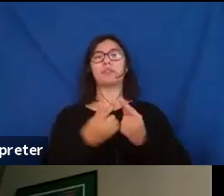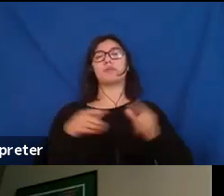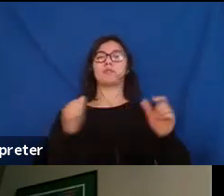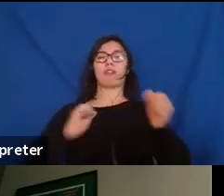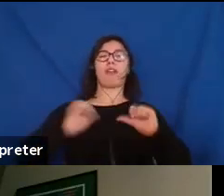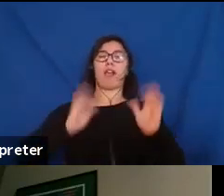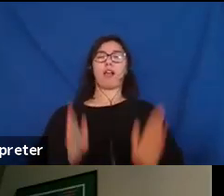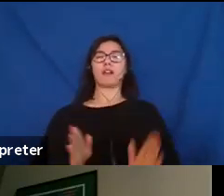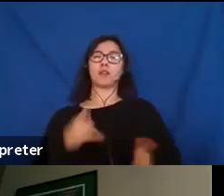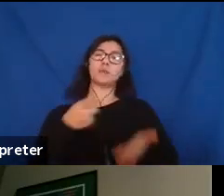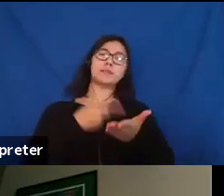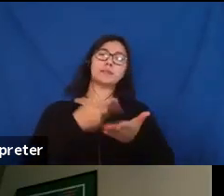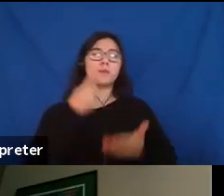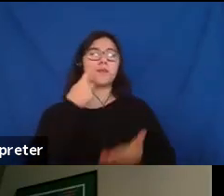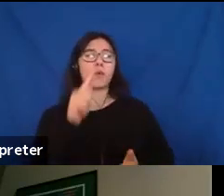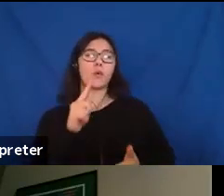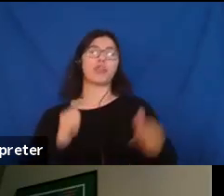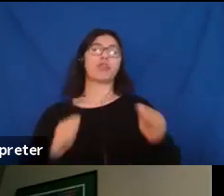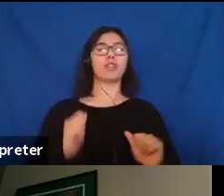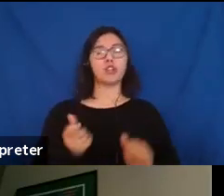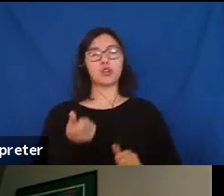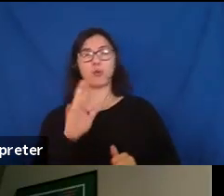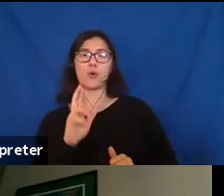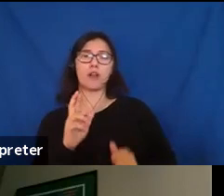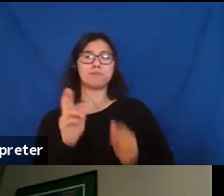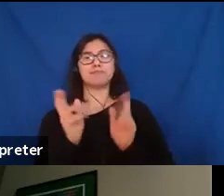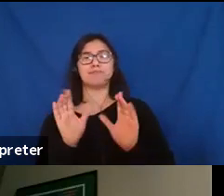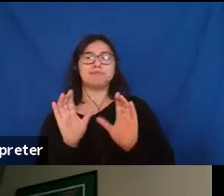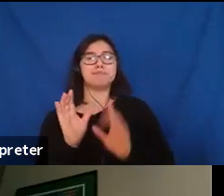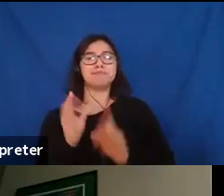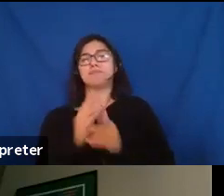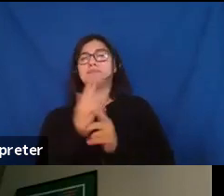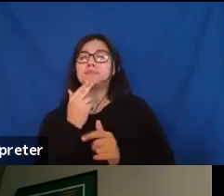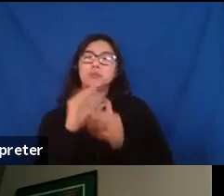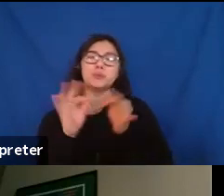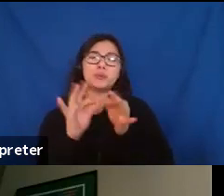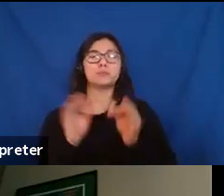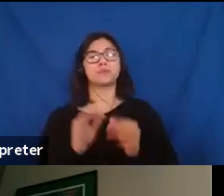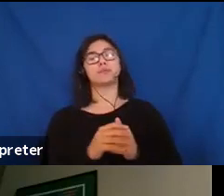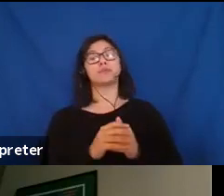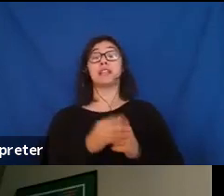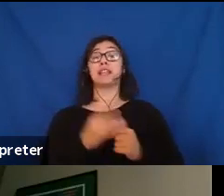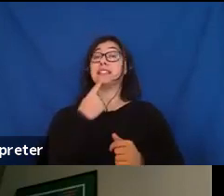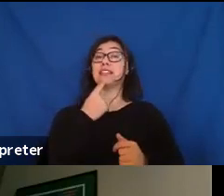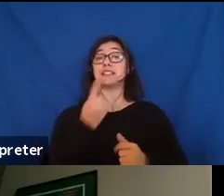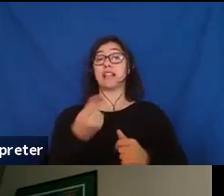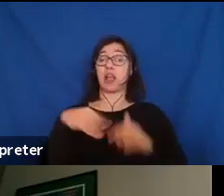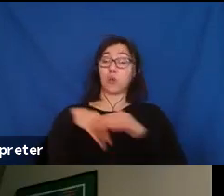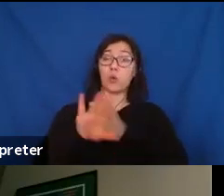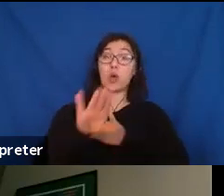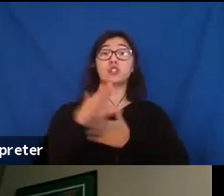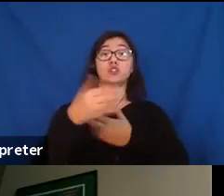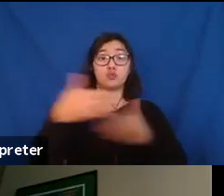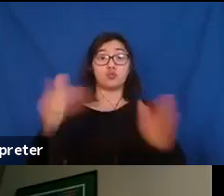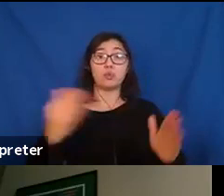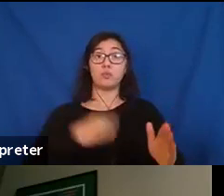do theater and skits. And he talks about sometimes when he walks into a room of white people, he immediately feels like he has to start talking